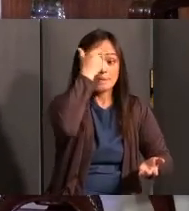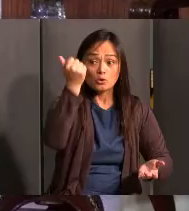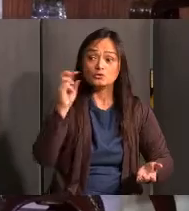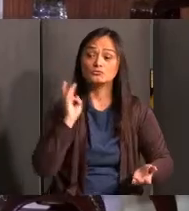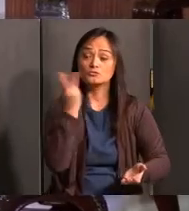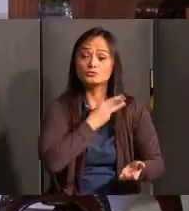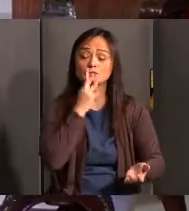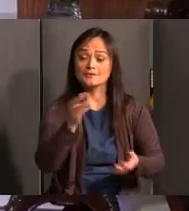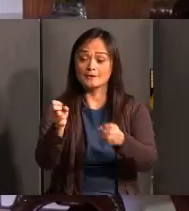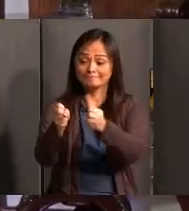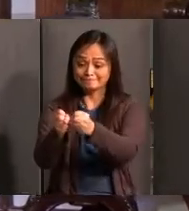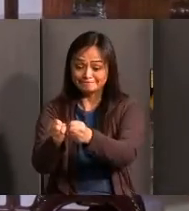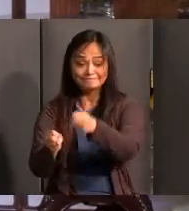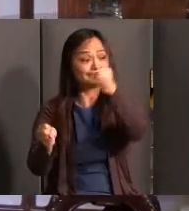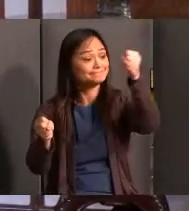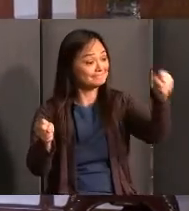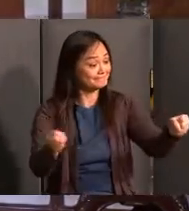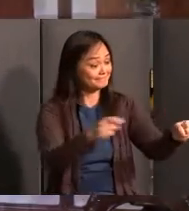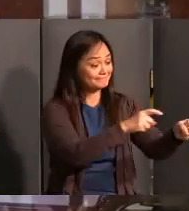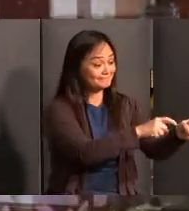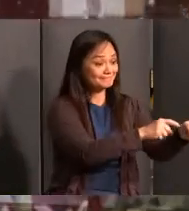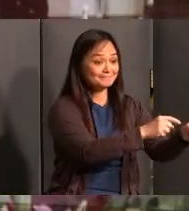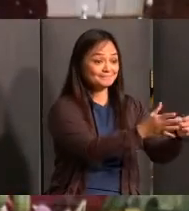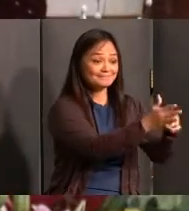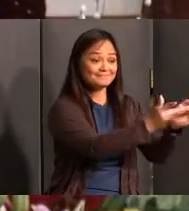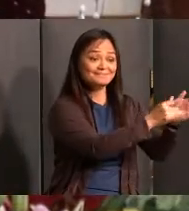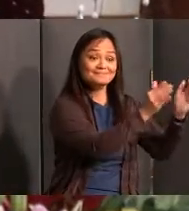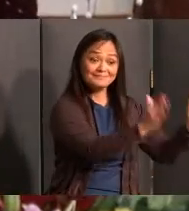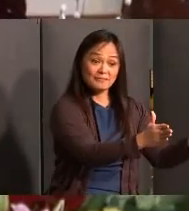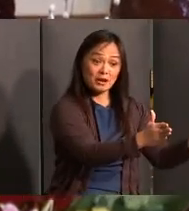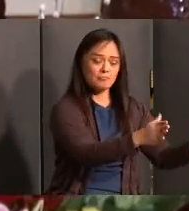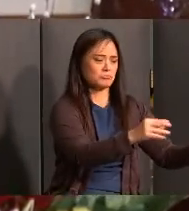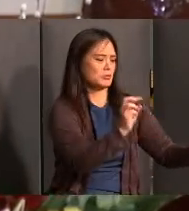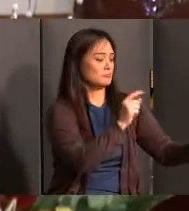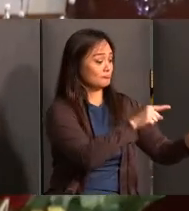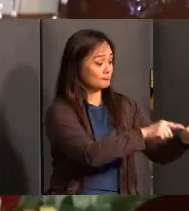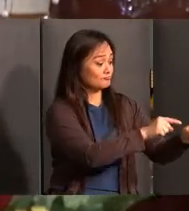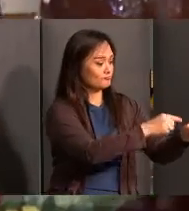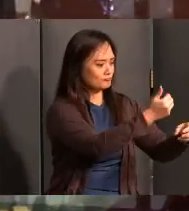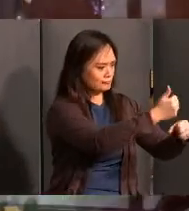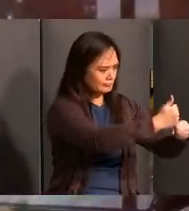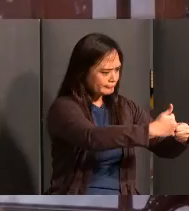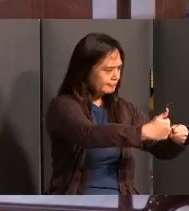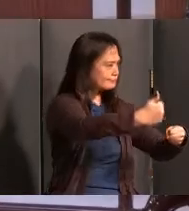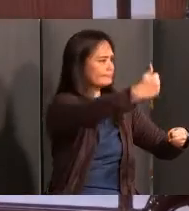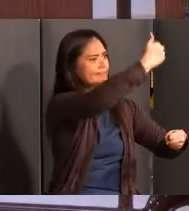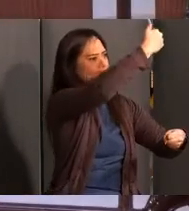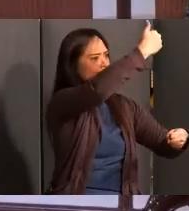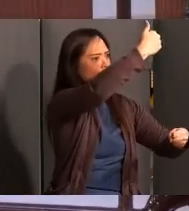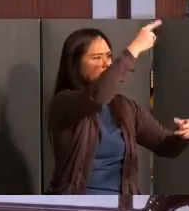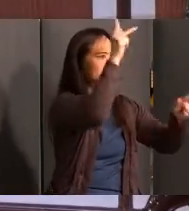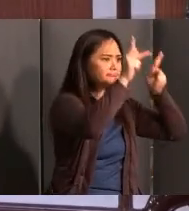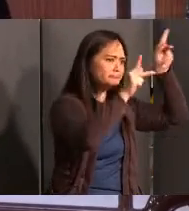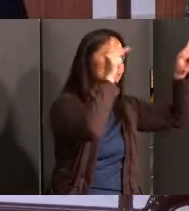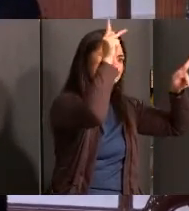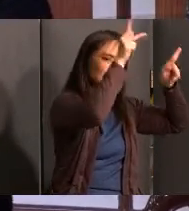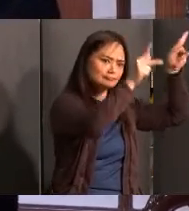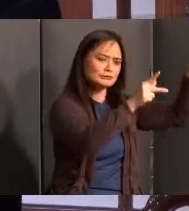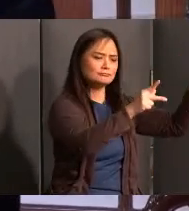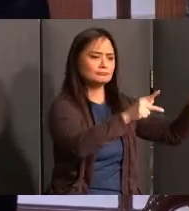And are being peculiar above the usual kind of people, we can do that because we're above the